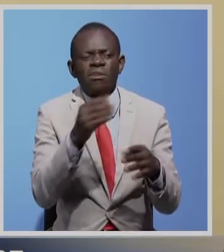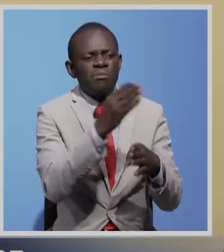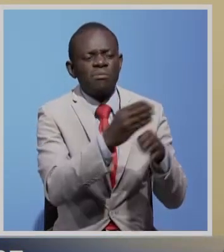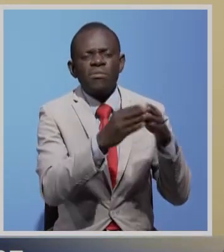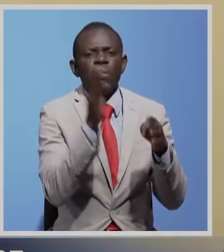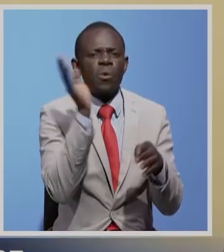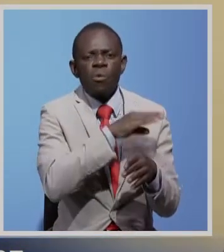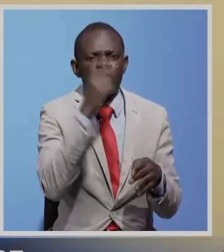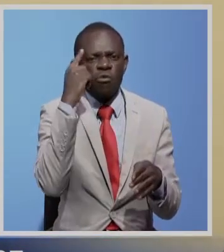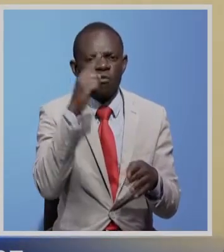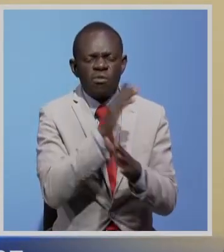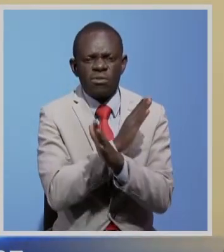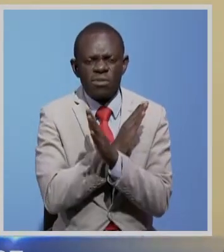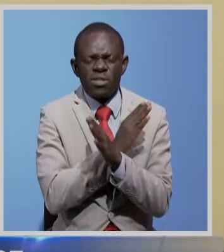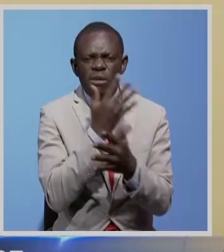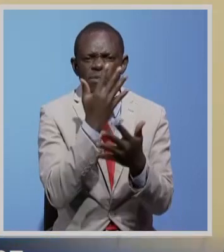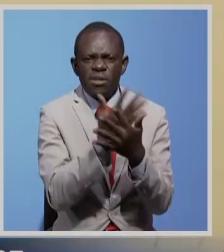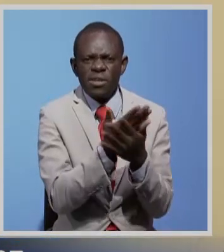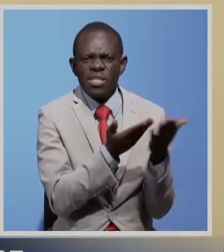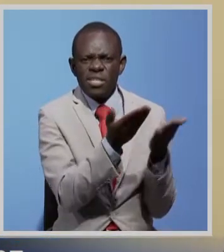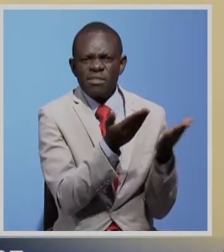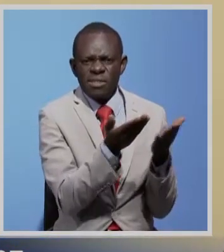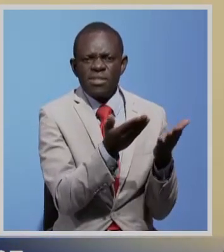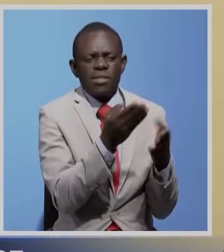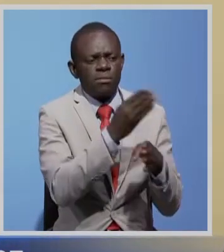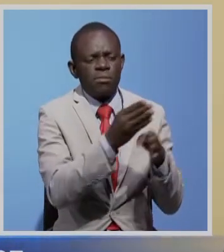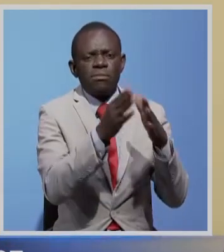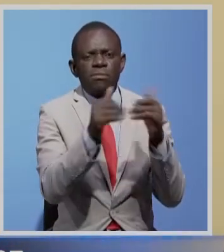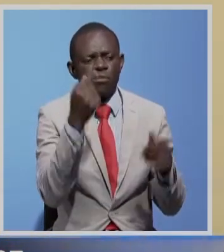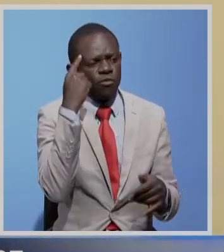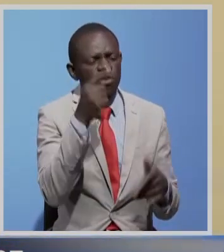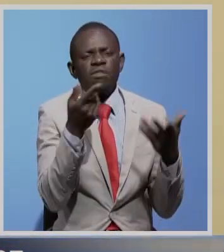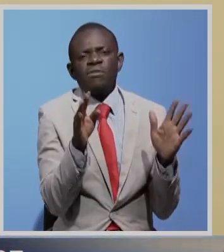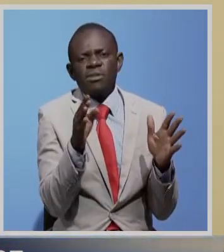Services. Thereafter, the President will proceed on the same day to